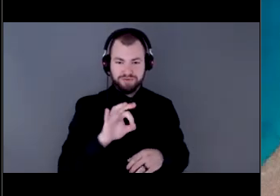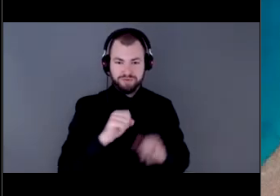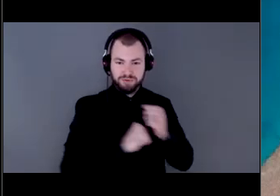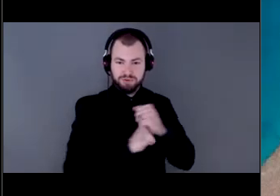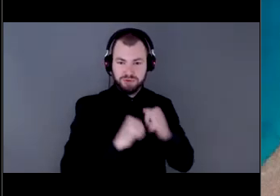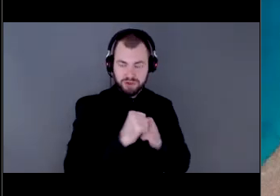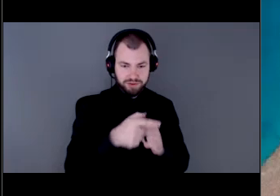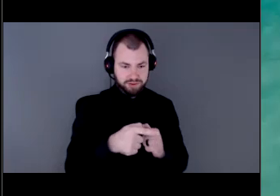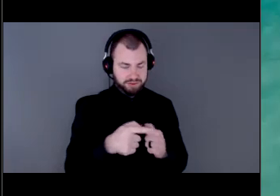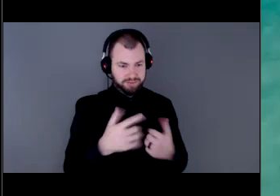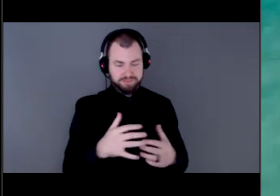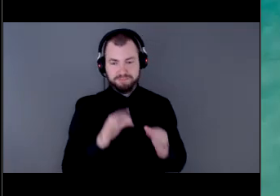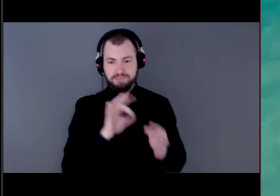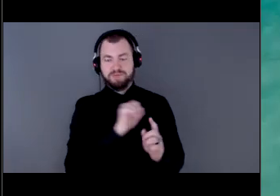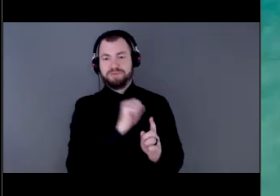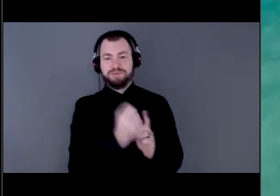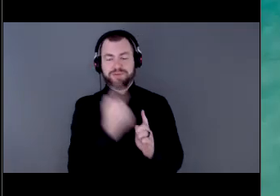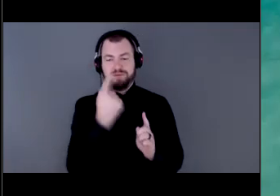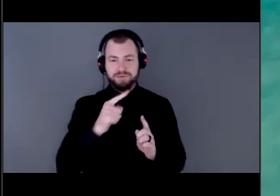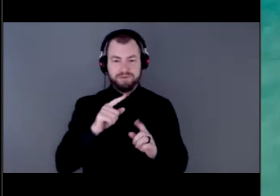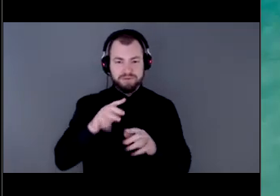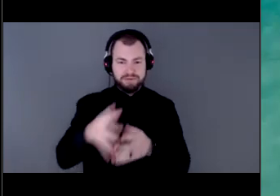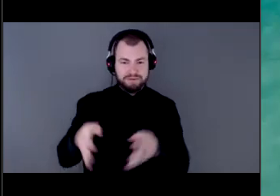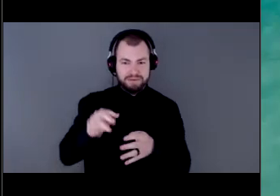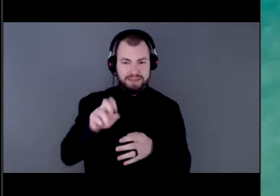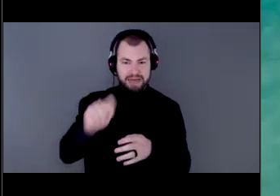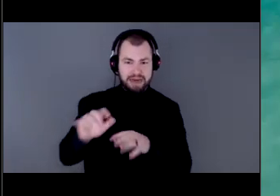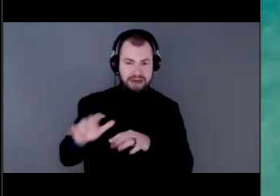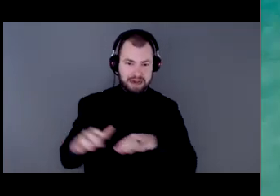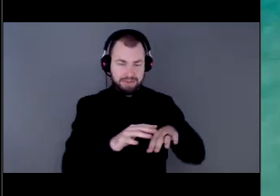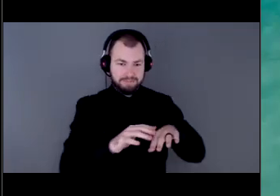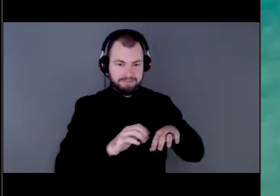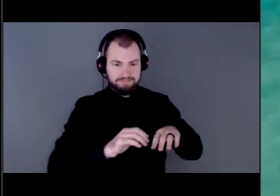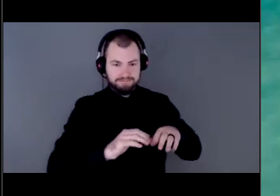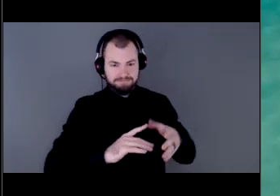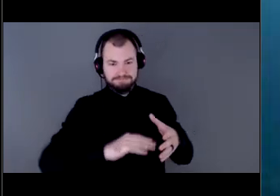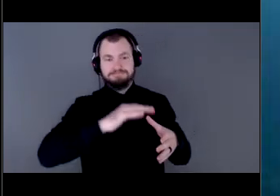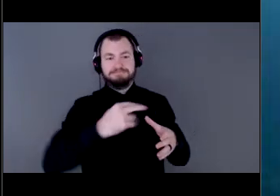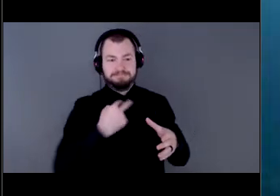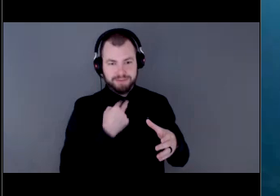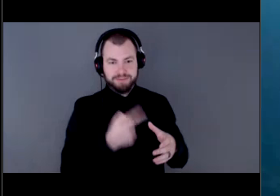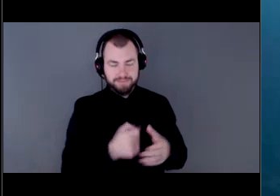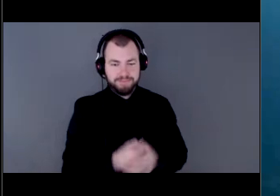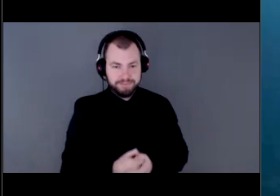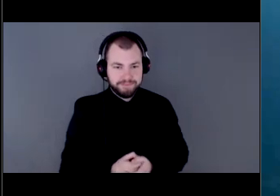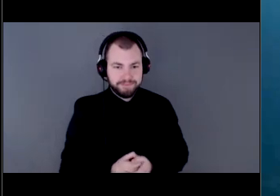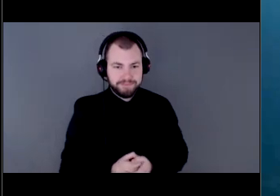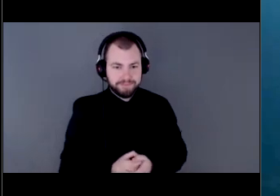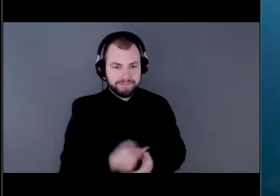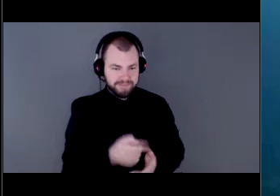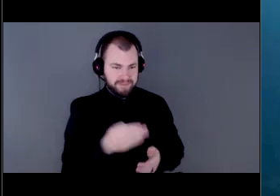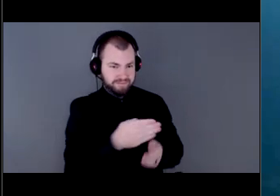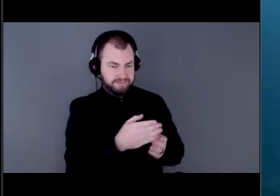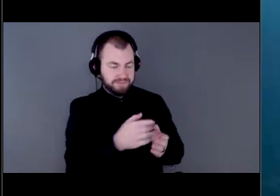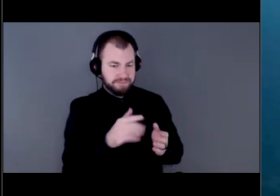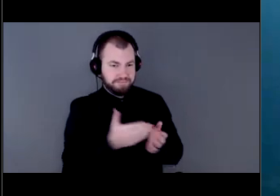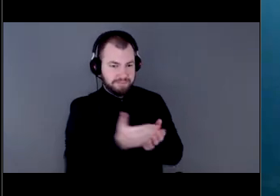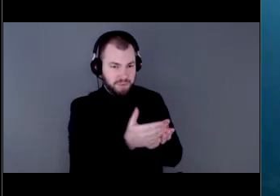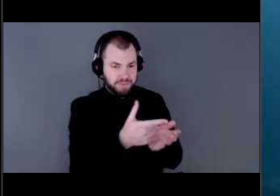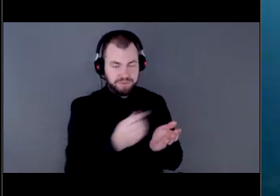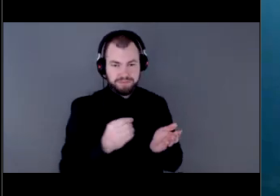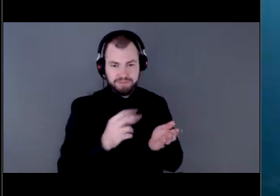nets. Here's one of our boats and some divers working on one of these nets in the water. So this is a pretty typical